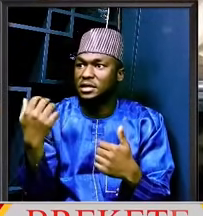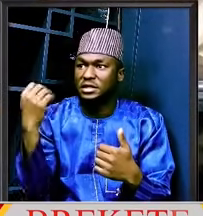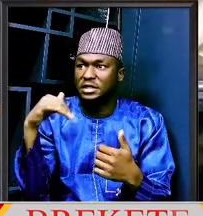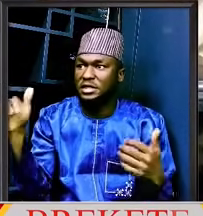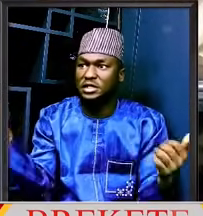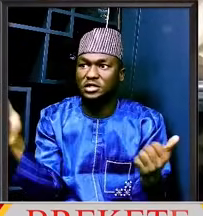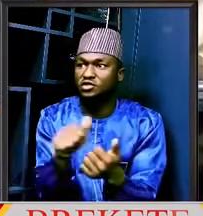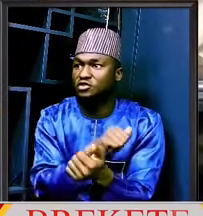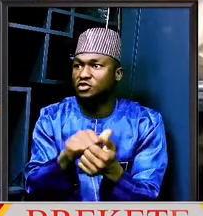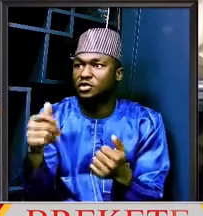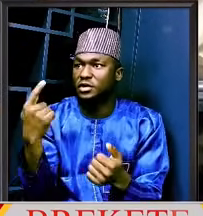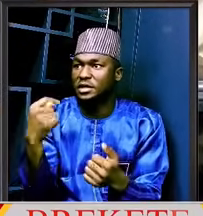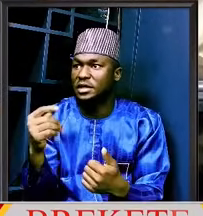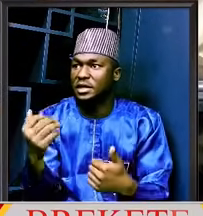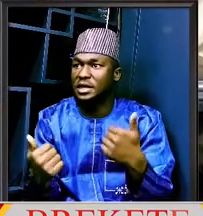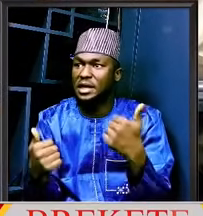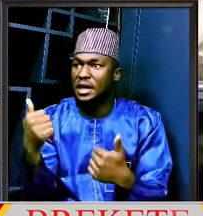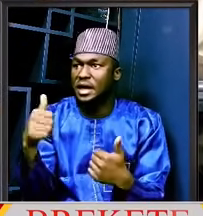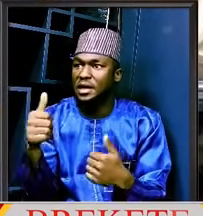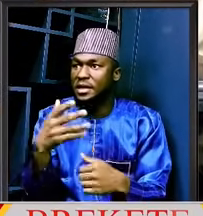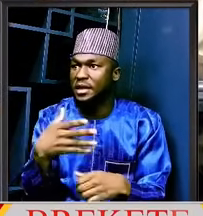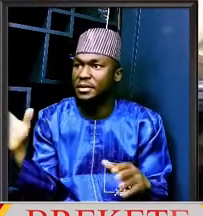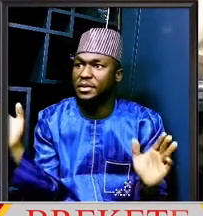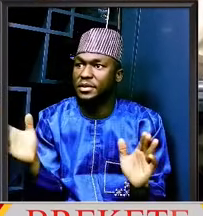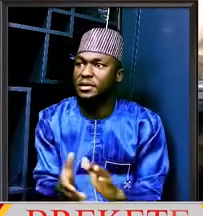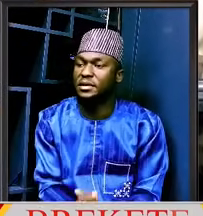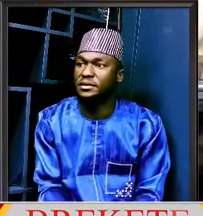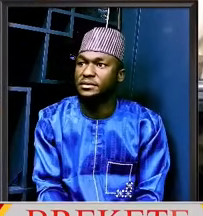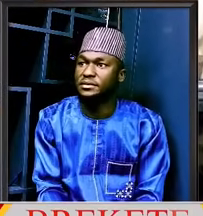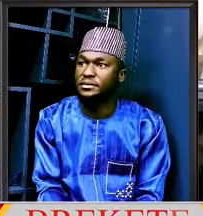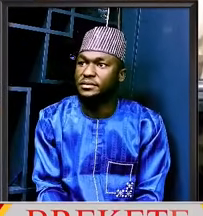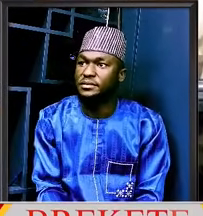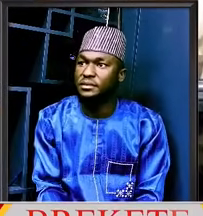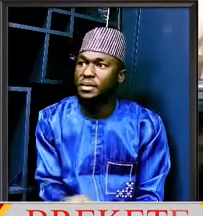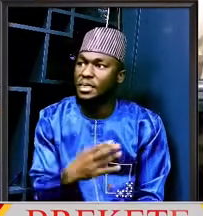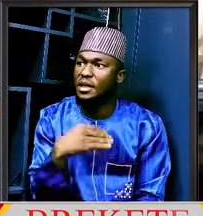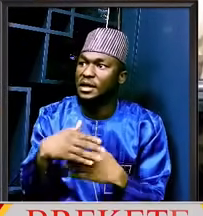moto, destroy the glass, everything. And